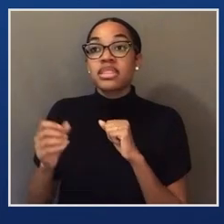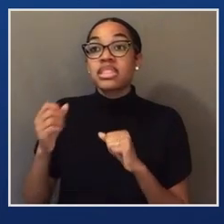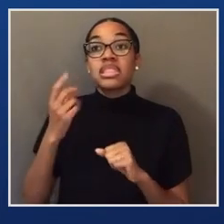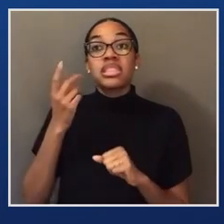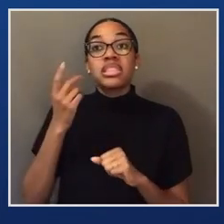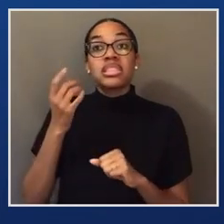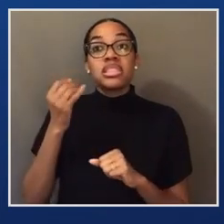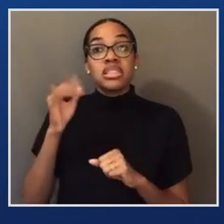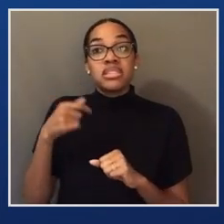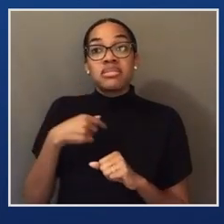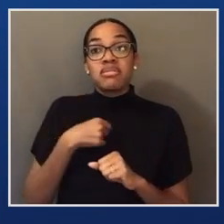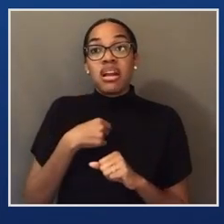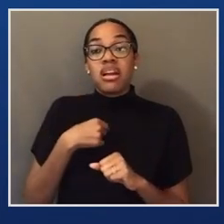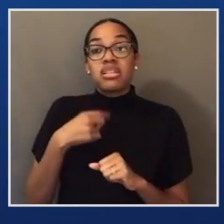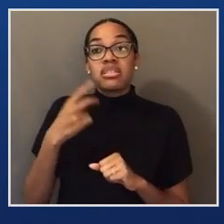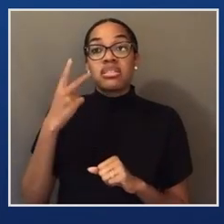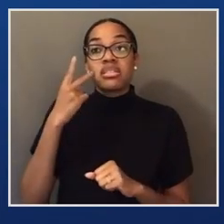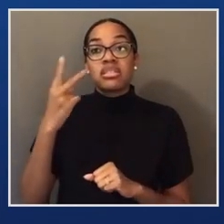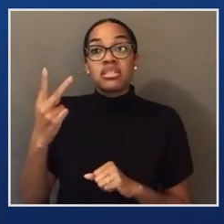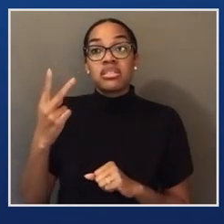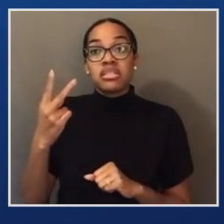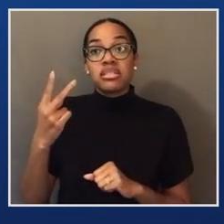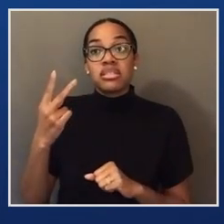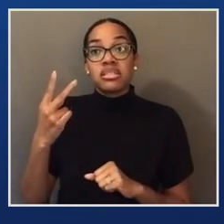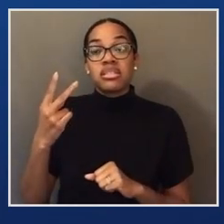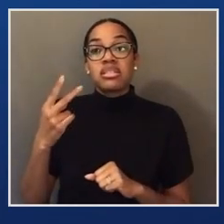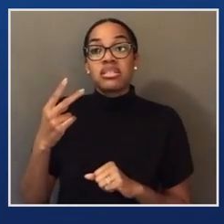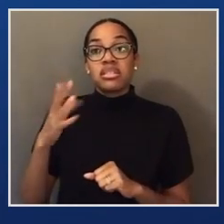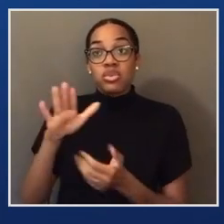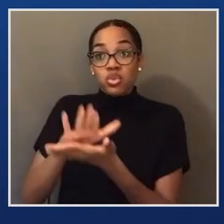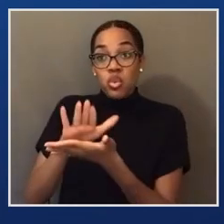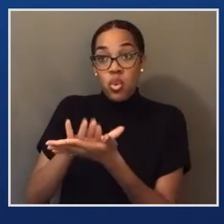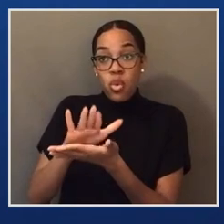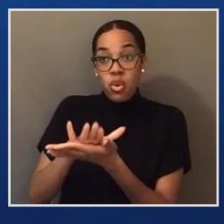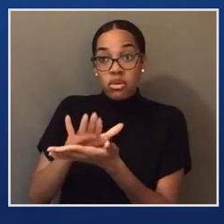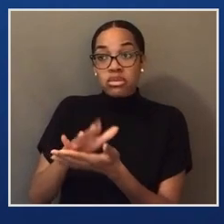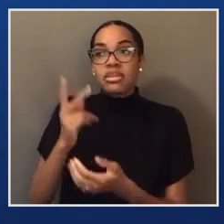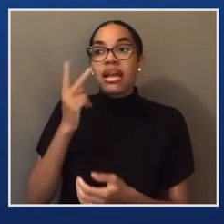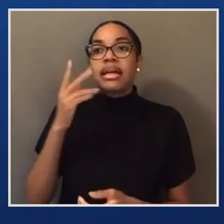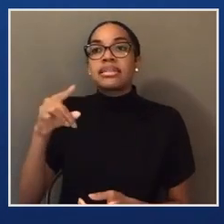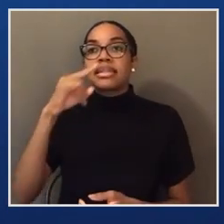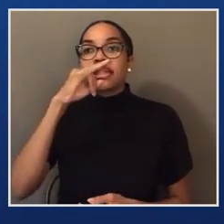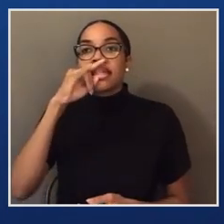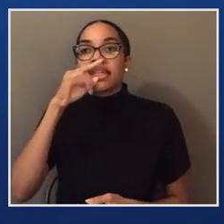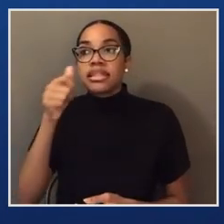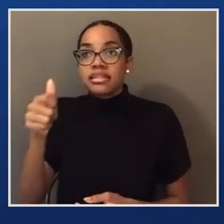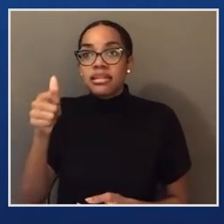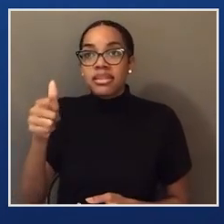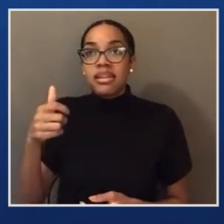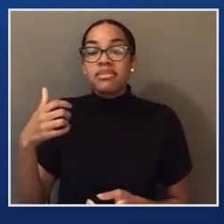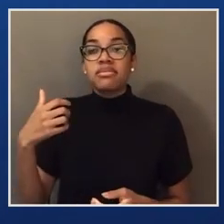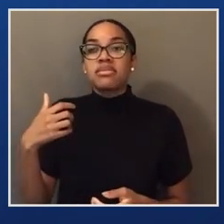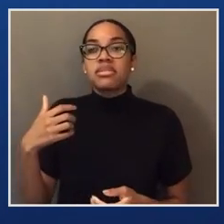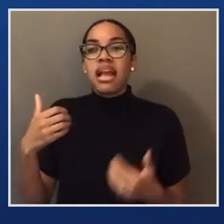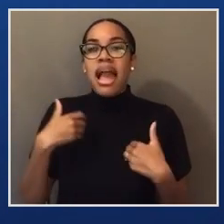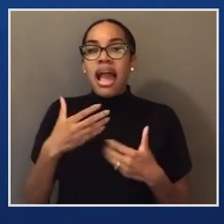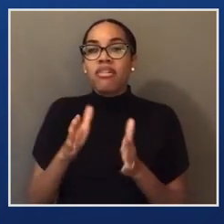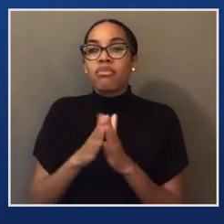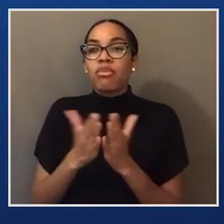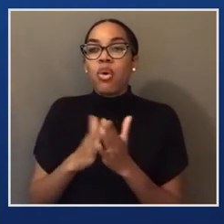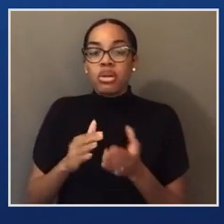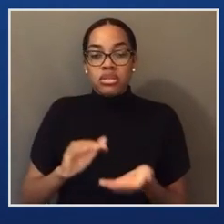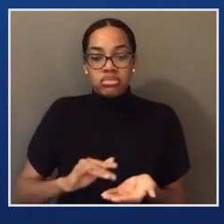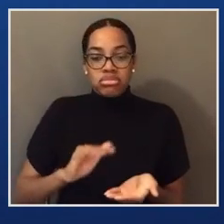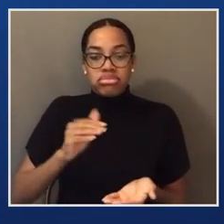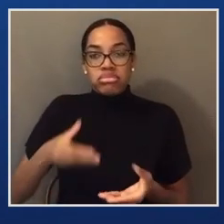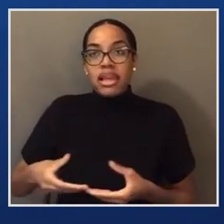not gonna go to the government. I'm gonna go to the principal and be like, listen, I'm coming tomorrow. I got 1,000 free book bags, and I'm gonna set up in